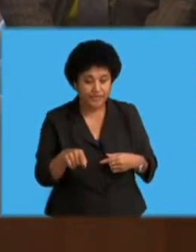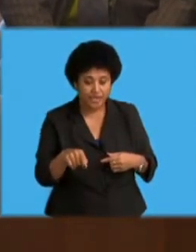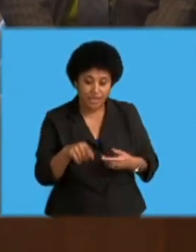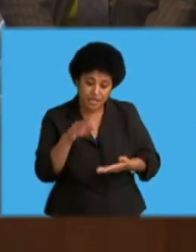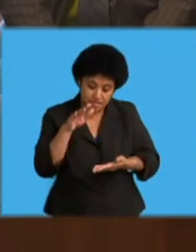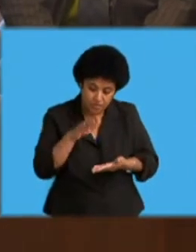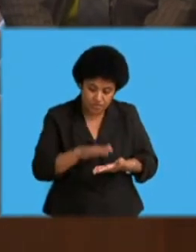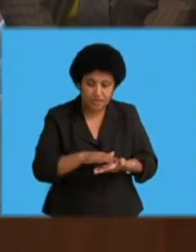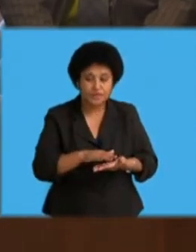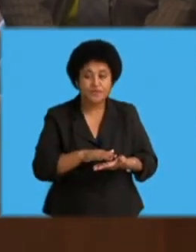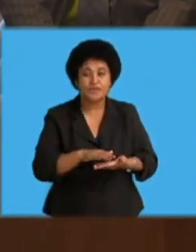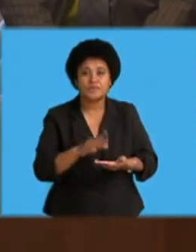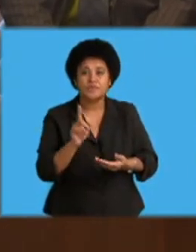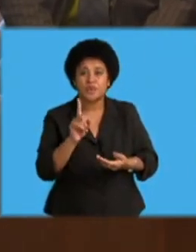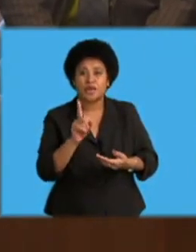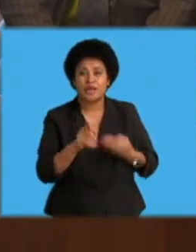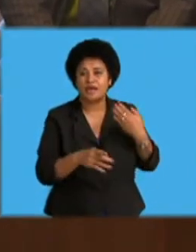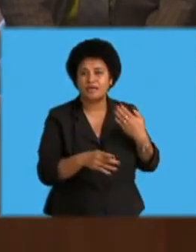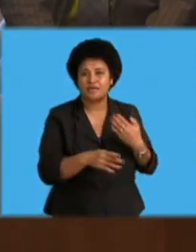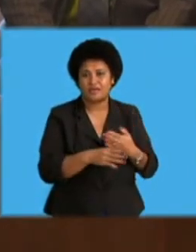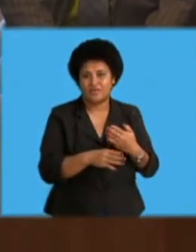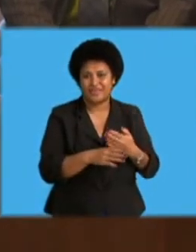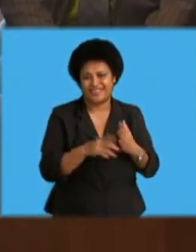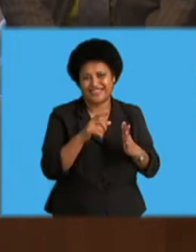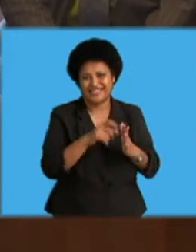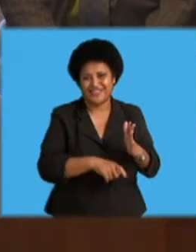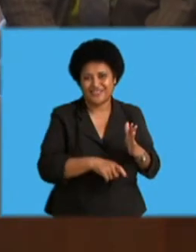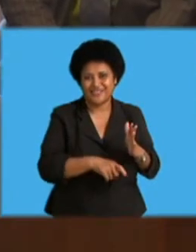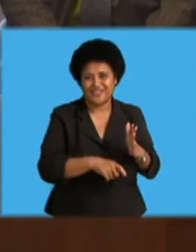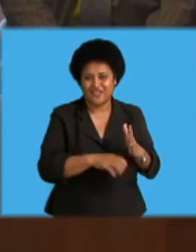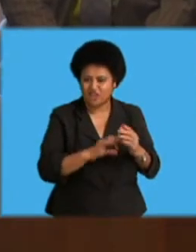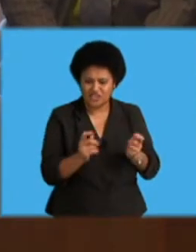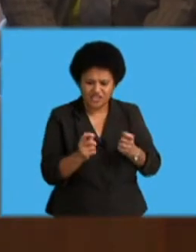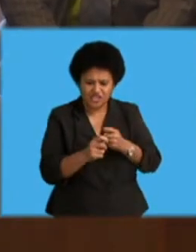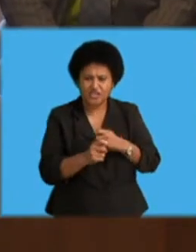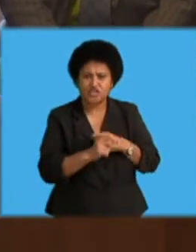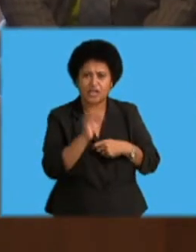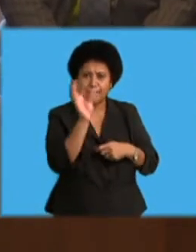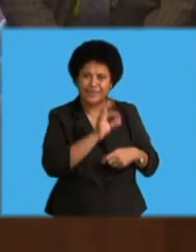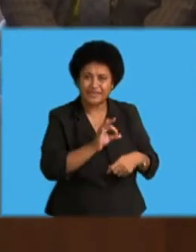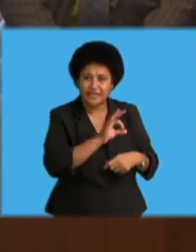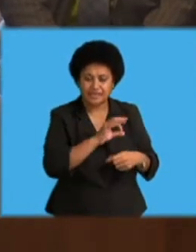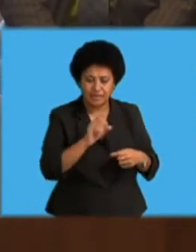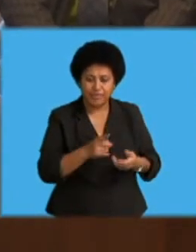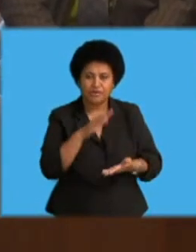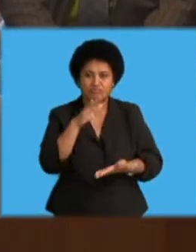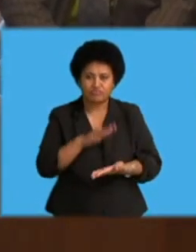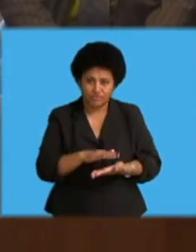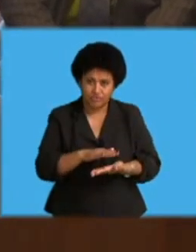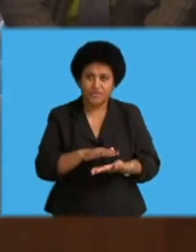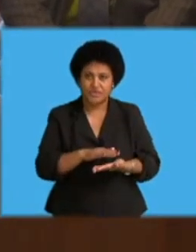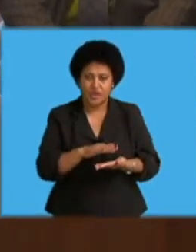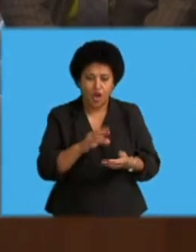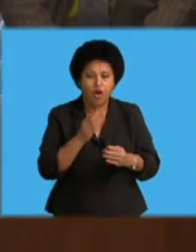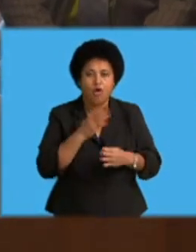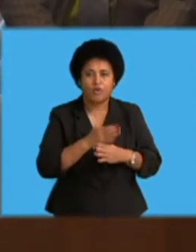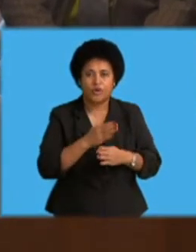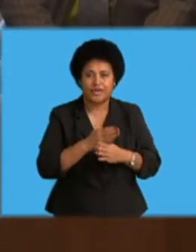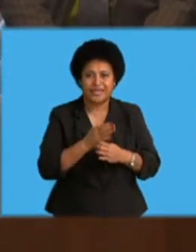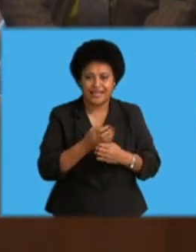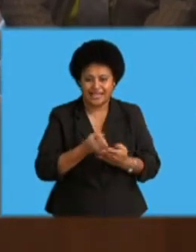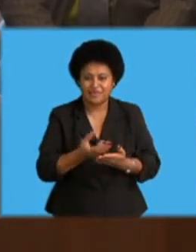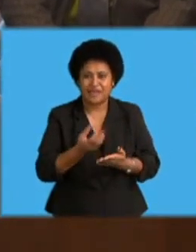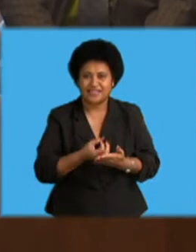reduced our operating costs too. It's not just changing the percentage, but also a reduction of the operating expenditure. On a nominal